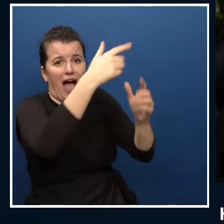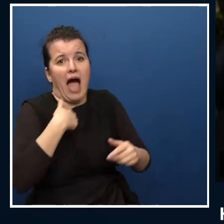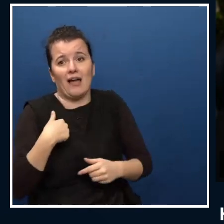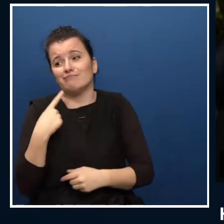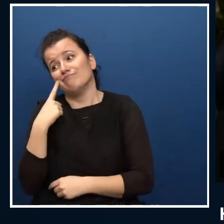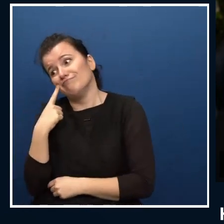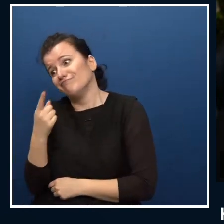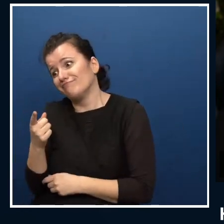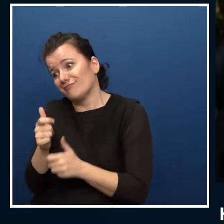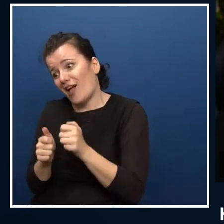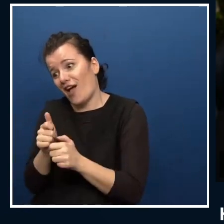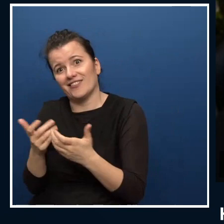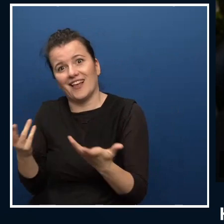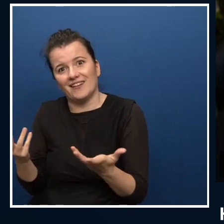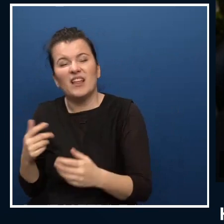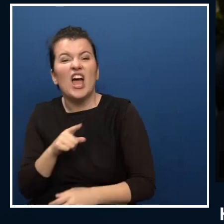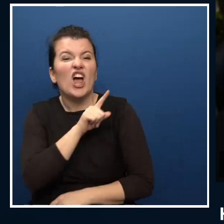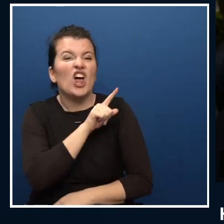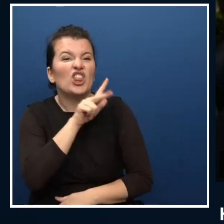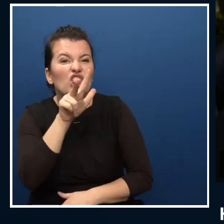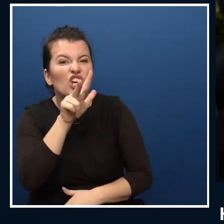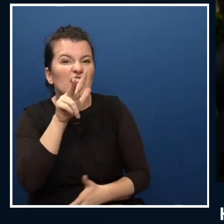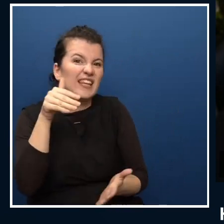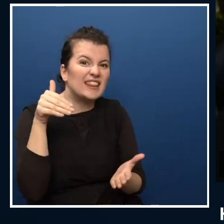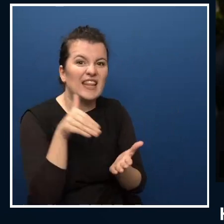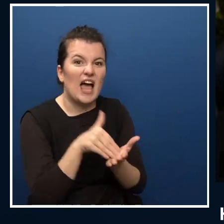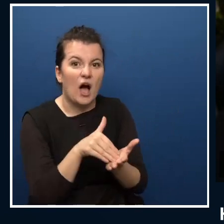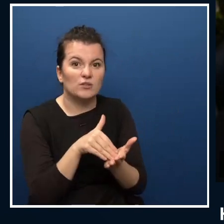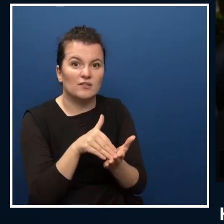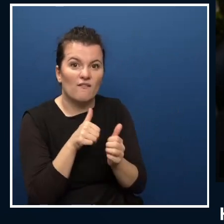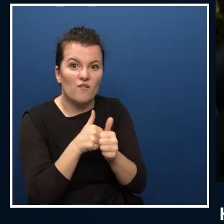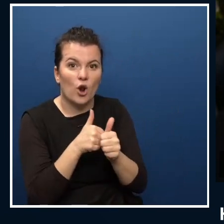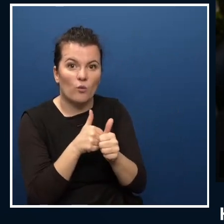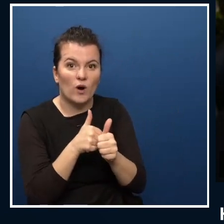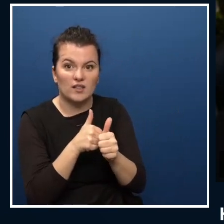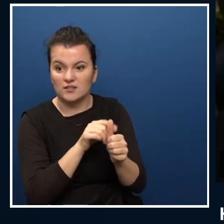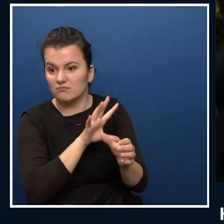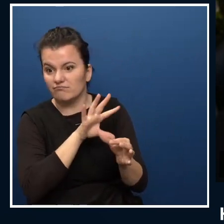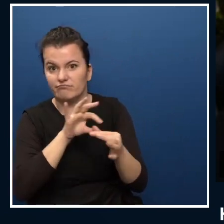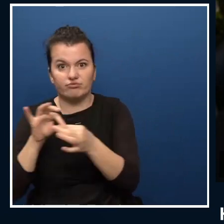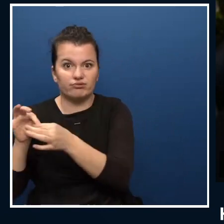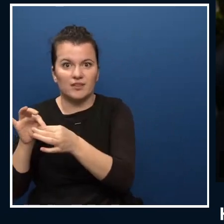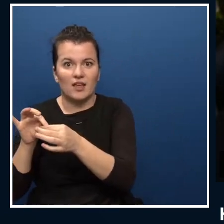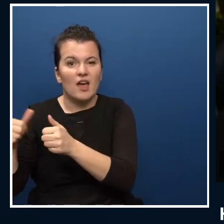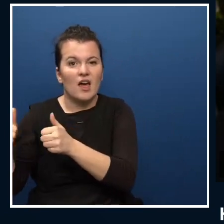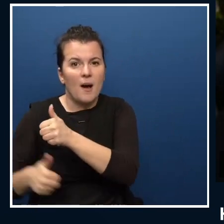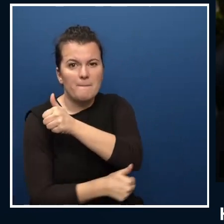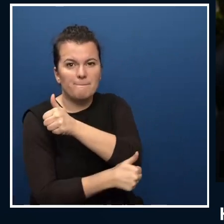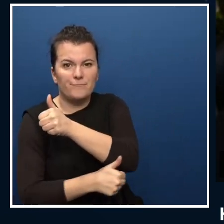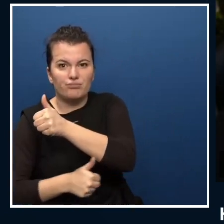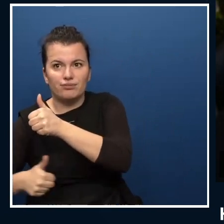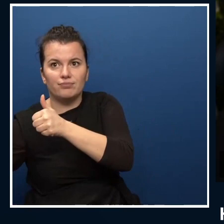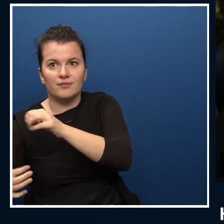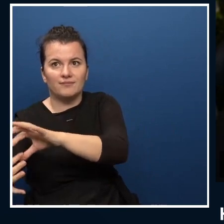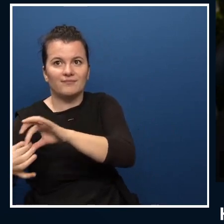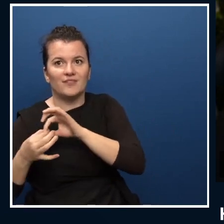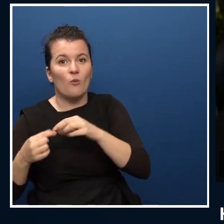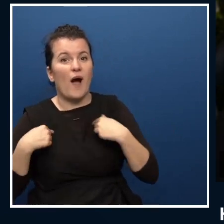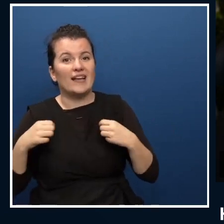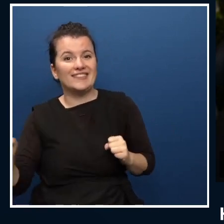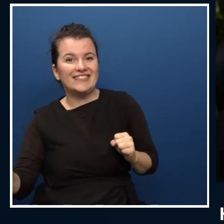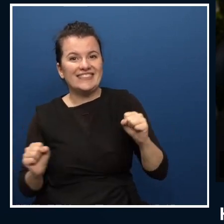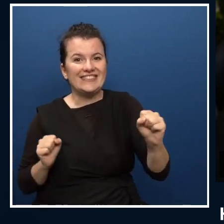13,000 followers in one day on TikTok. Wow. I think it's my dancing that is so nice. So you should definitely follow me on